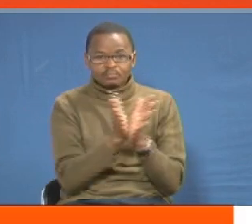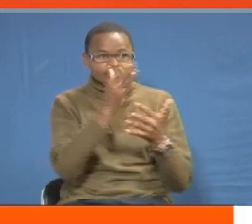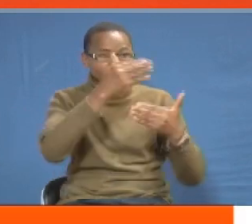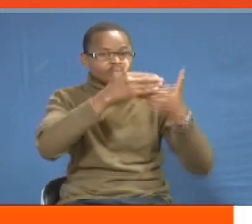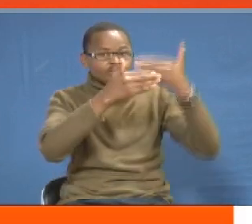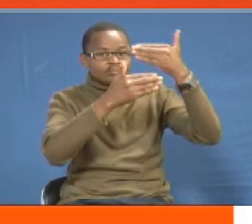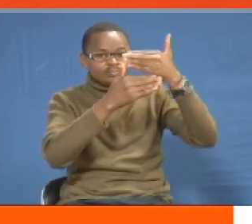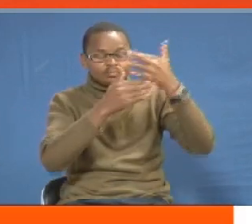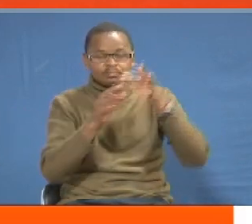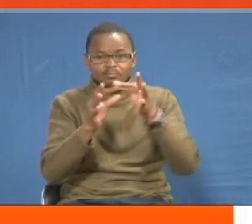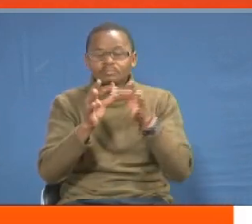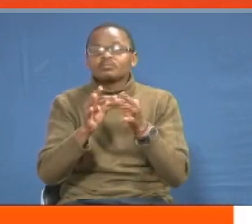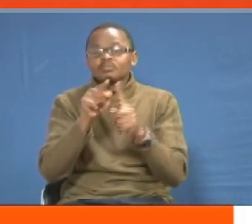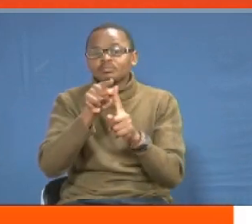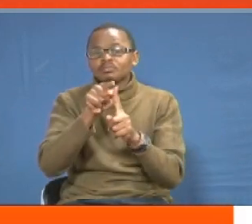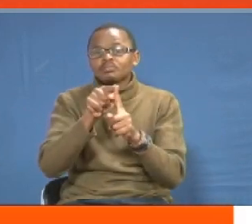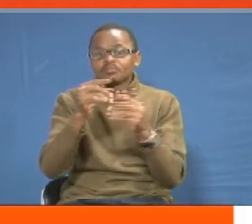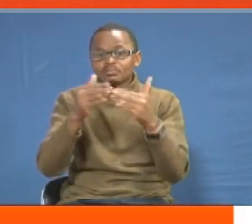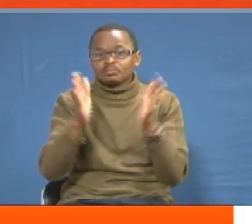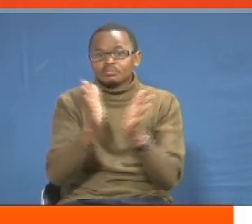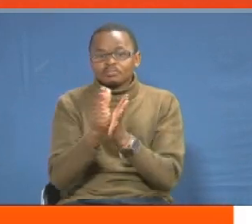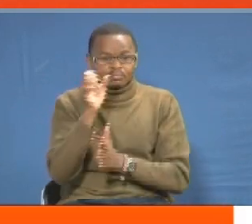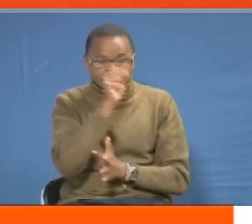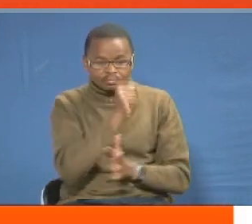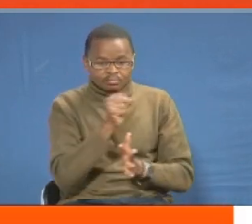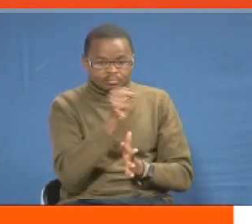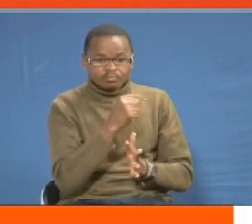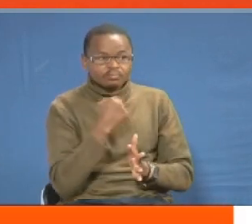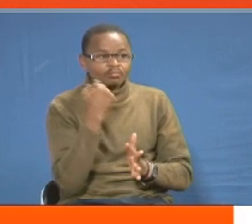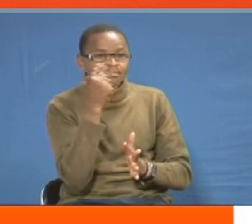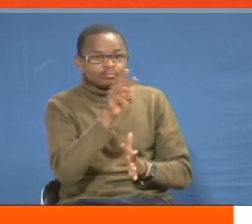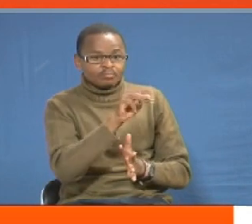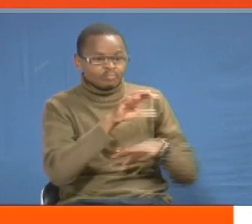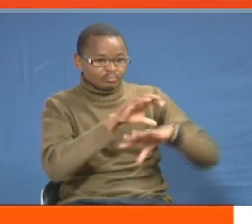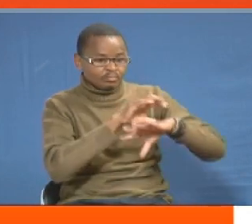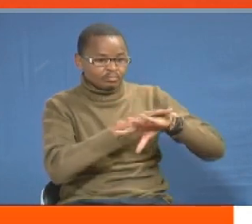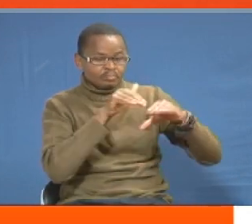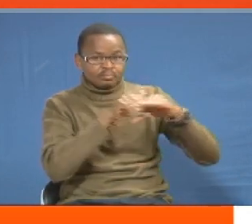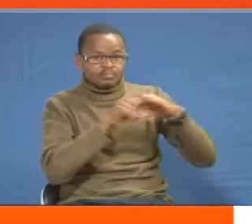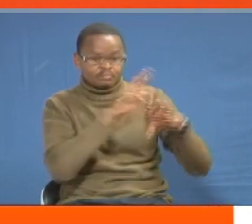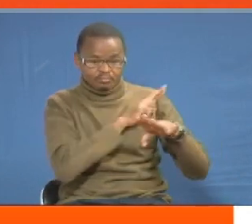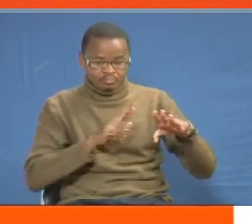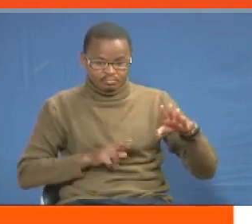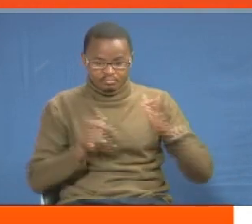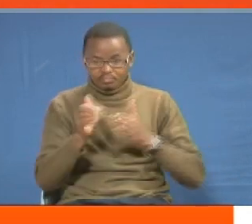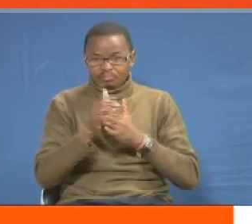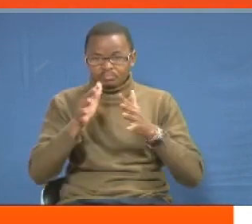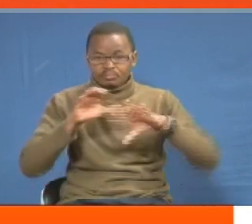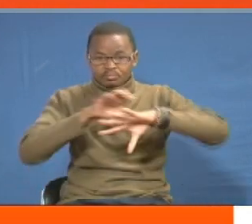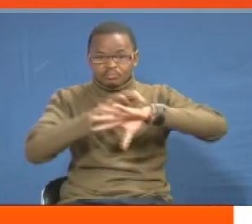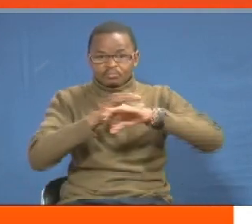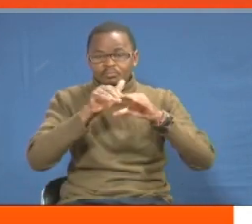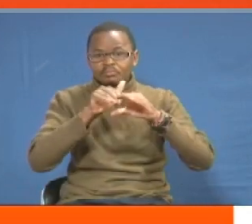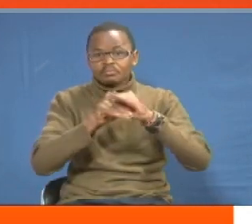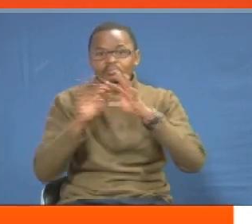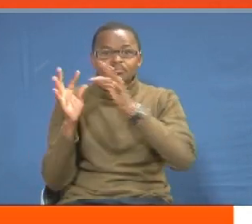community structures. He linked it to the community elders, whom you can find in the religious leaders, you can